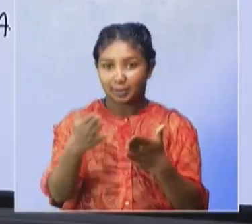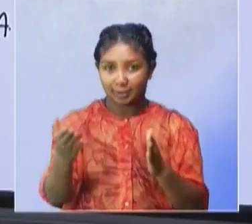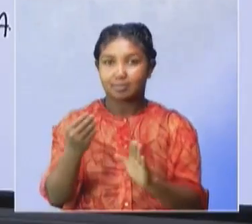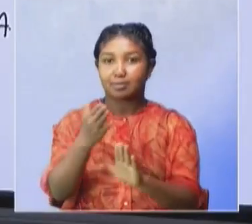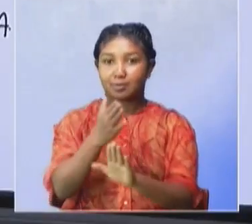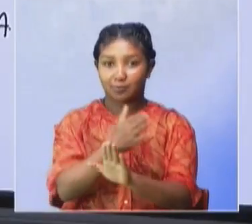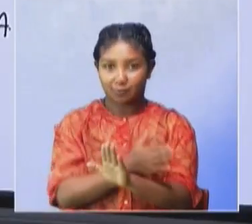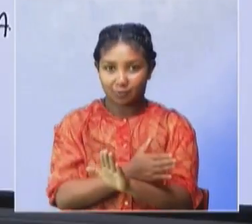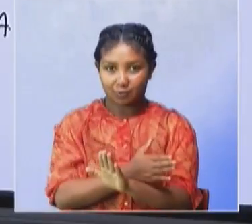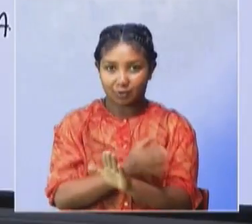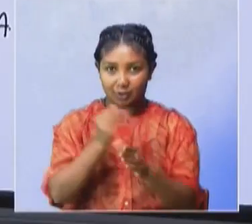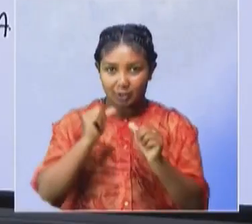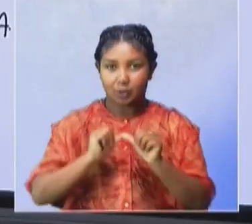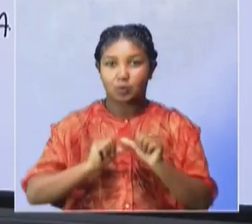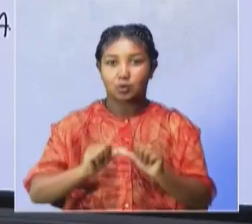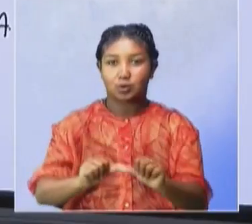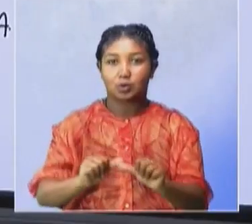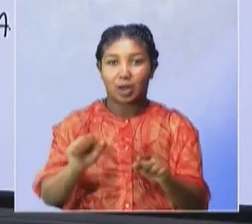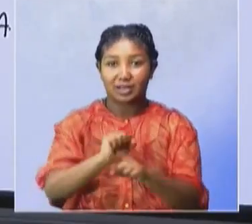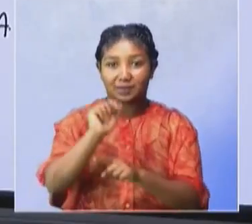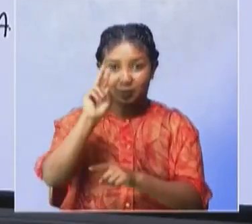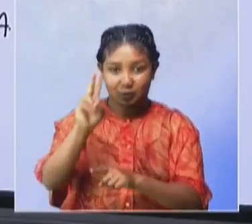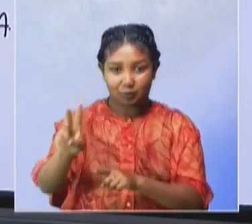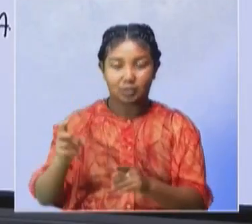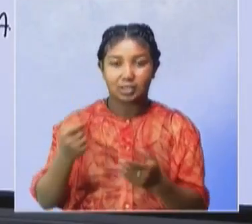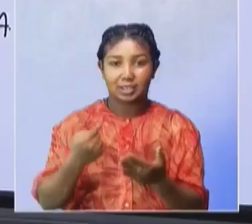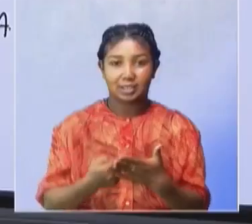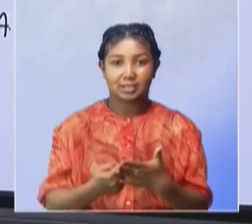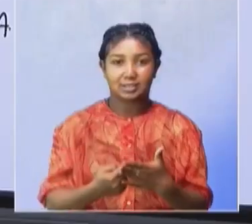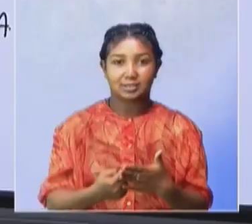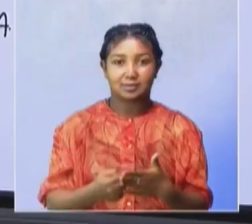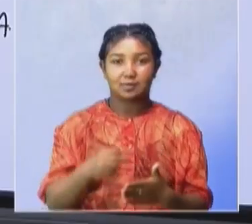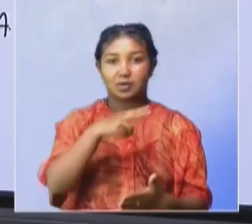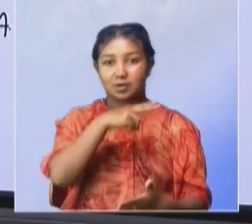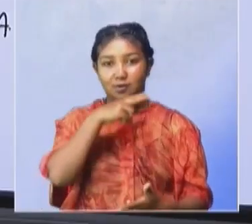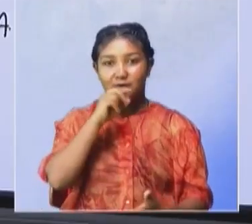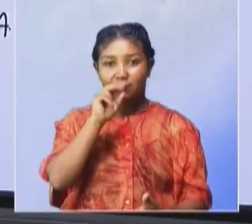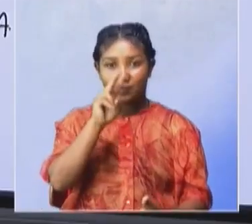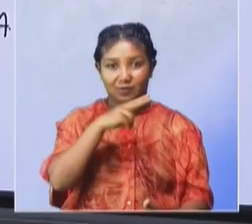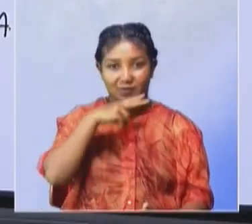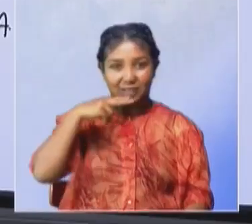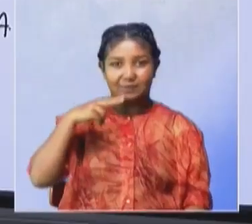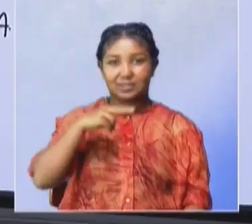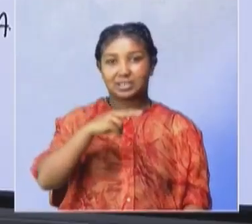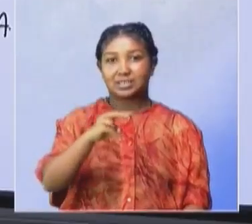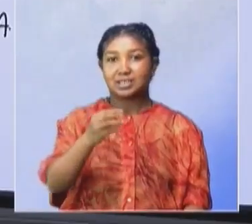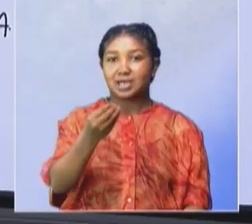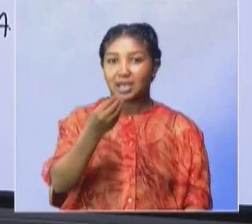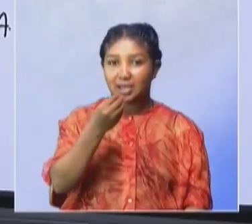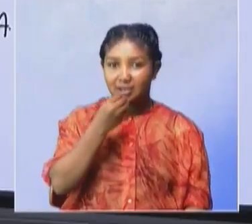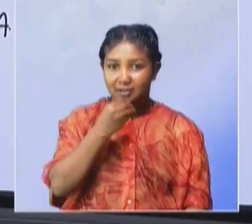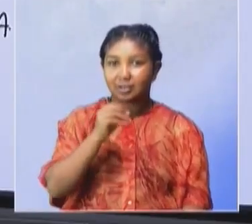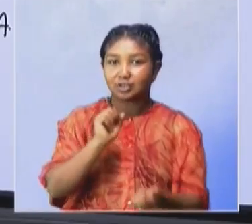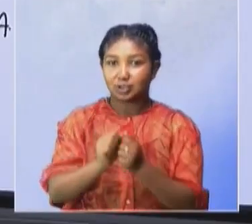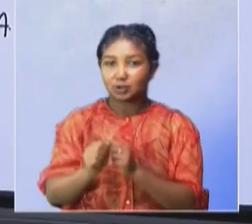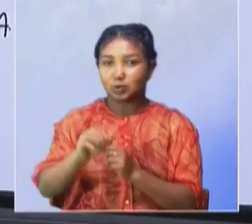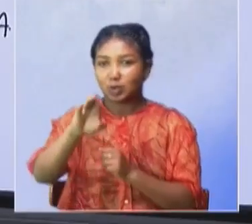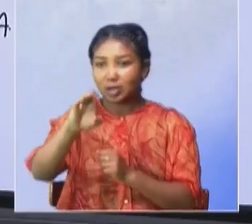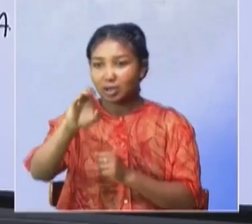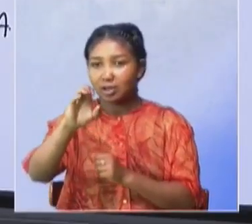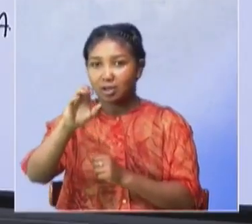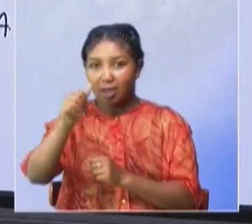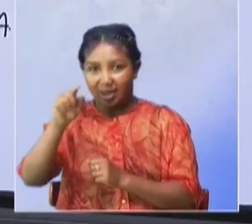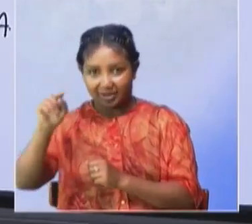before continue activity 2. Here is verbs here. Eat, changing with